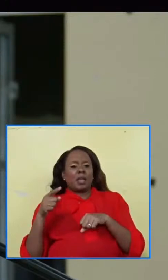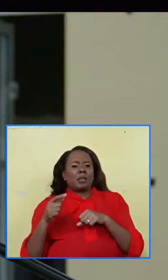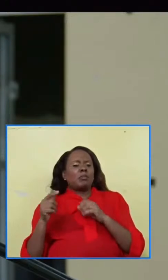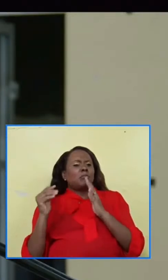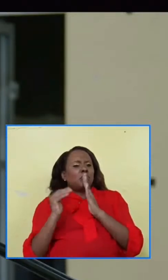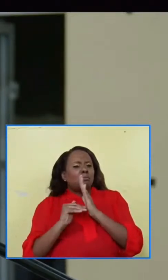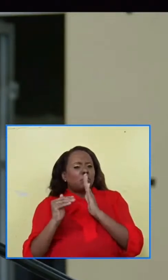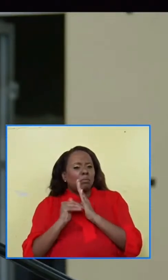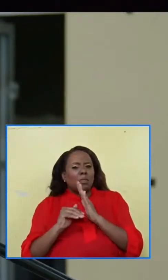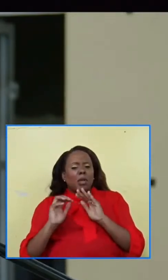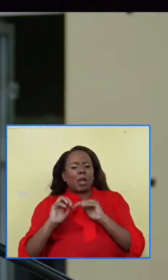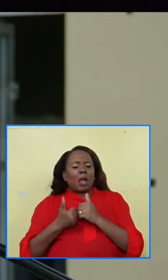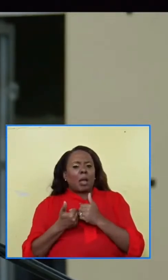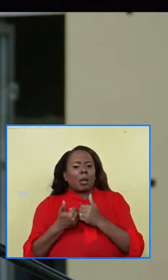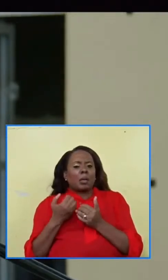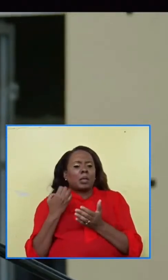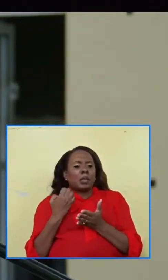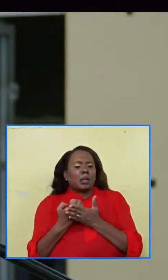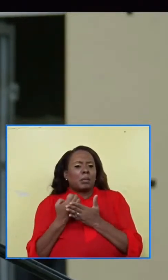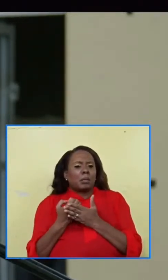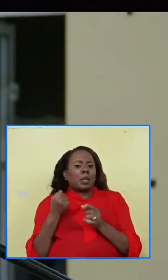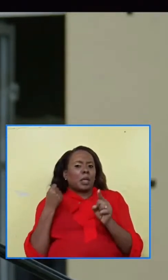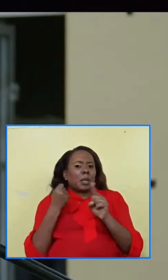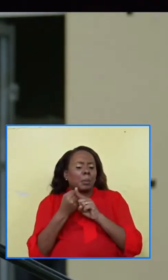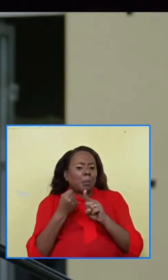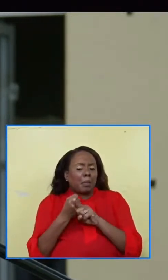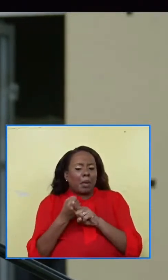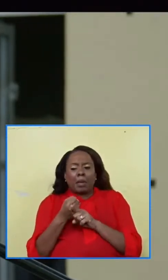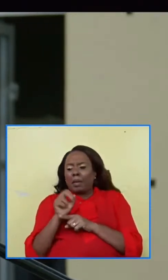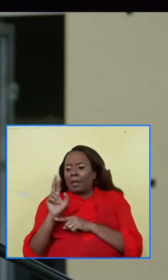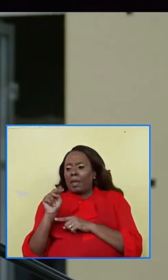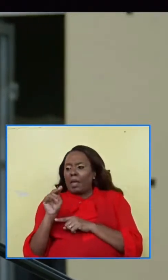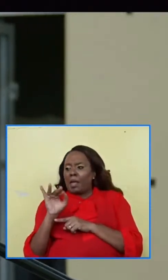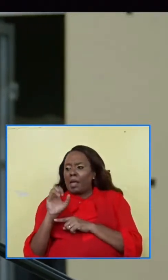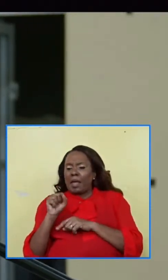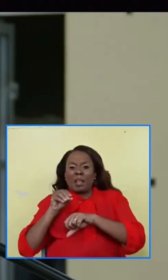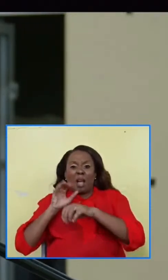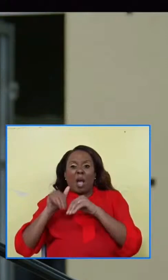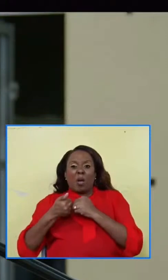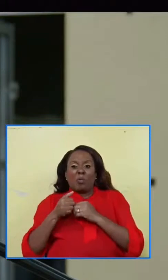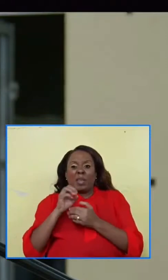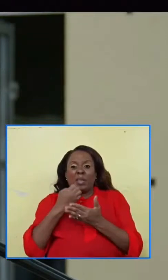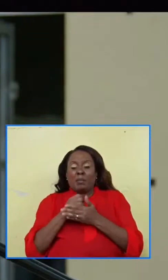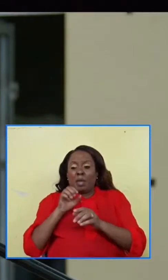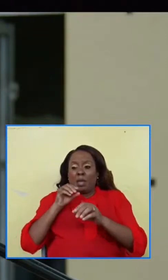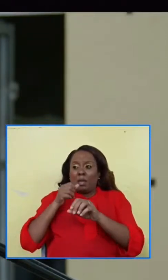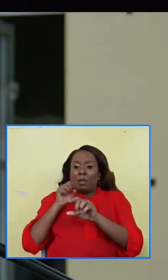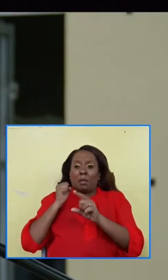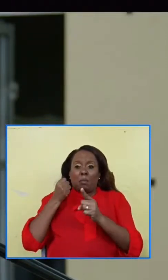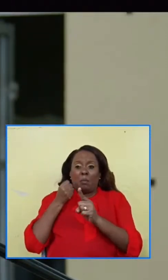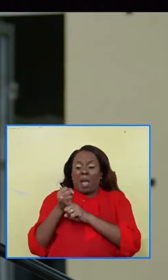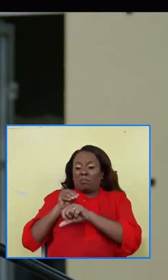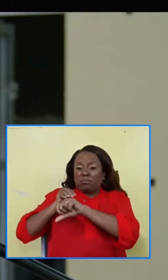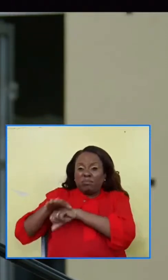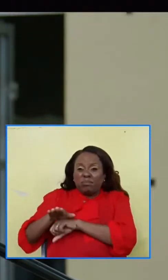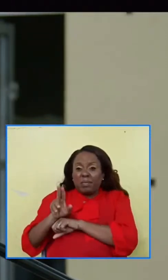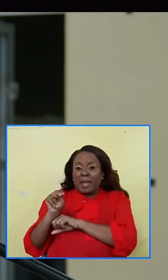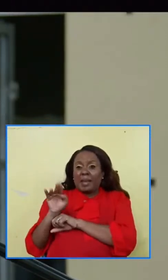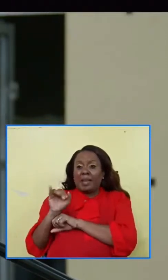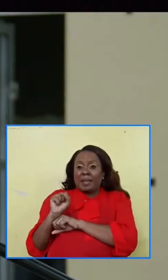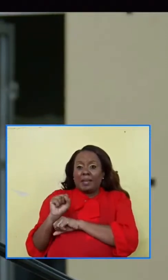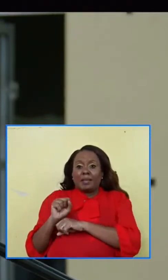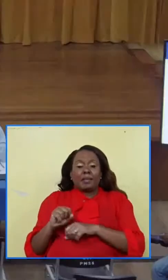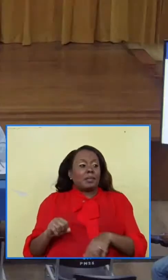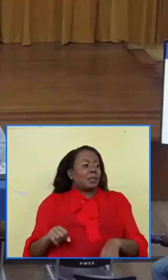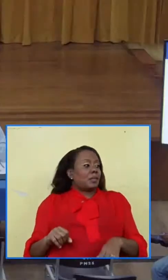statement in terms of how the economy impacted the performance of the NIS? Something to that effect? Or